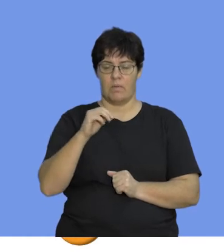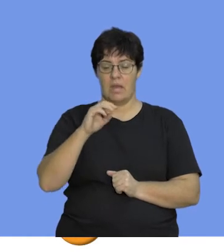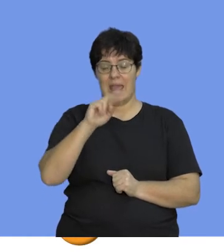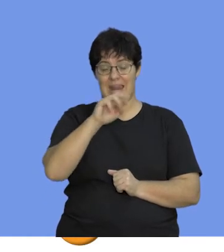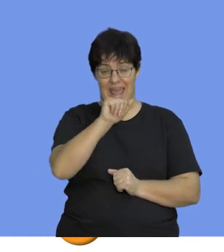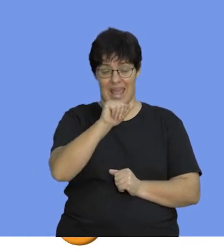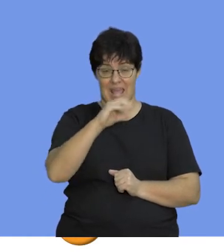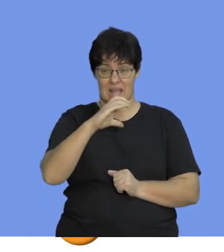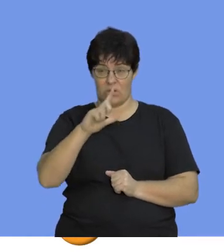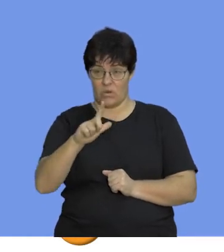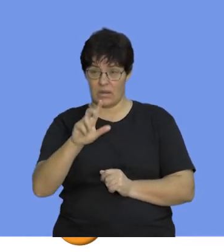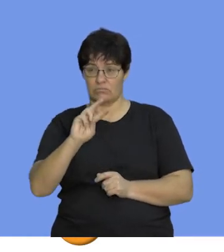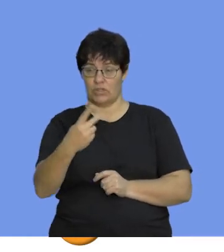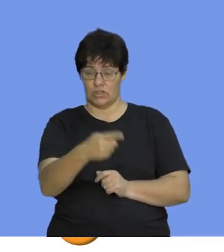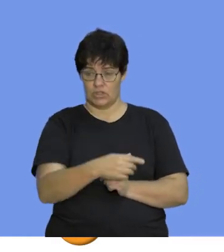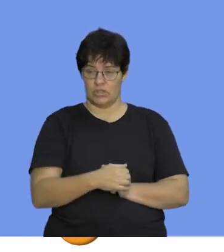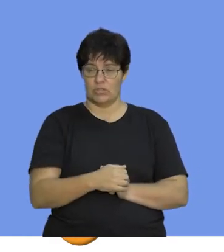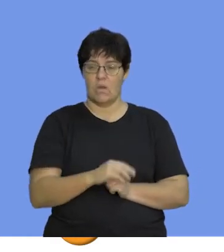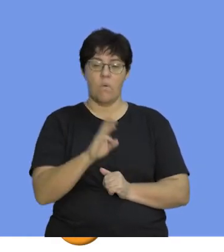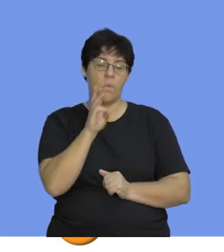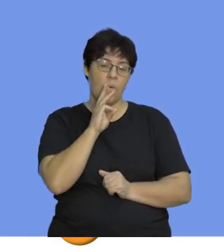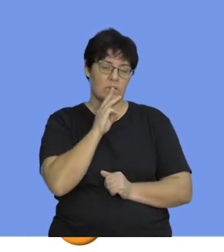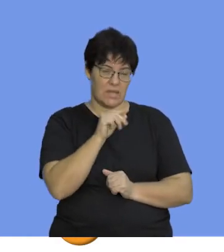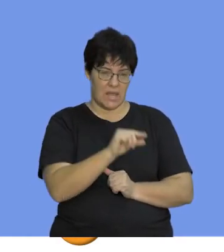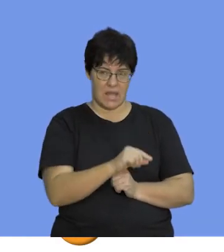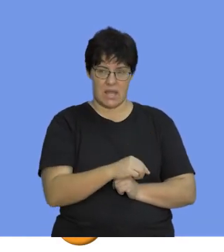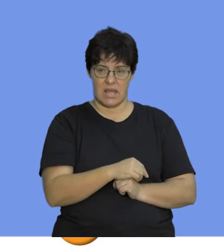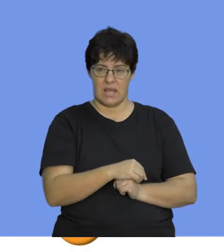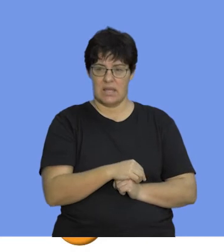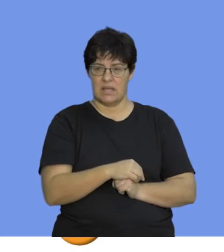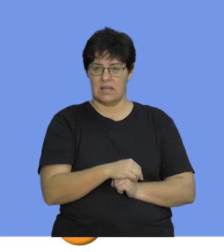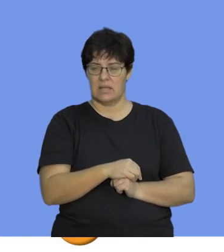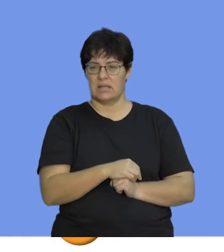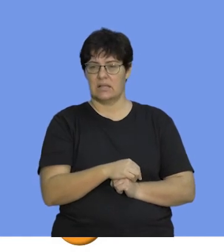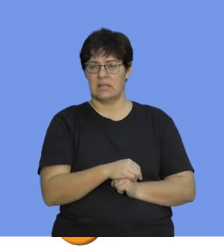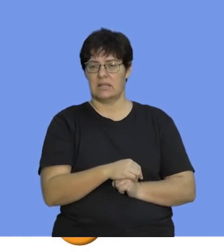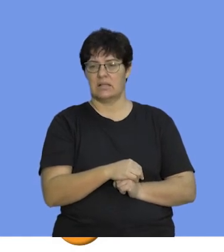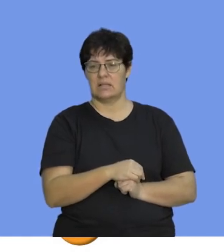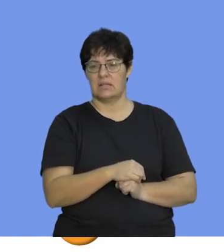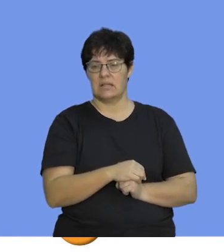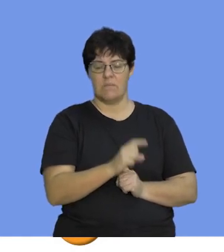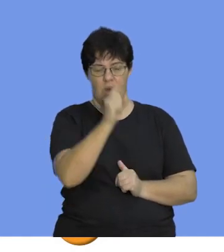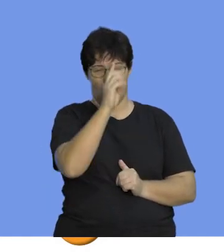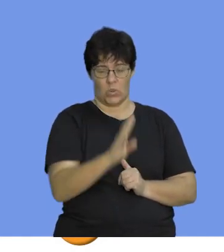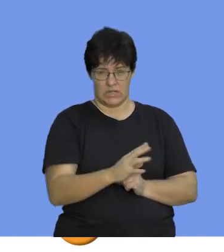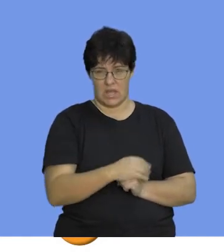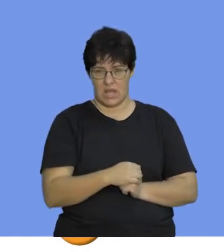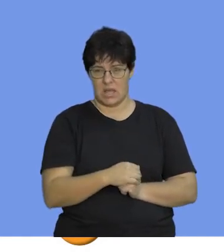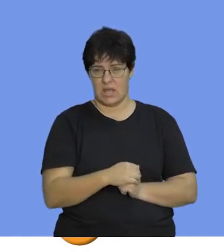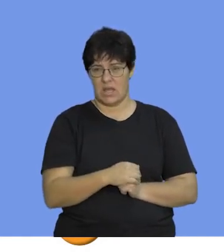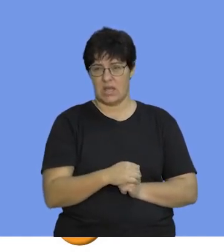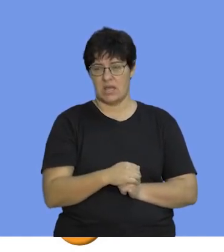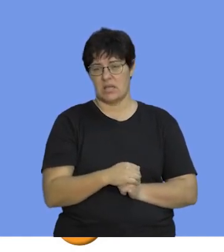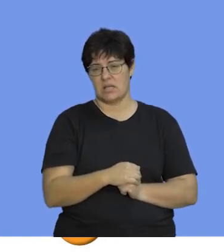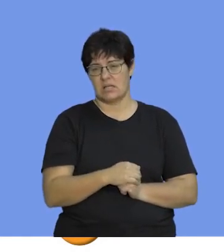substance, and then the volume of water that we must, of the solution, the total solution must be a quarter.